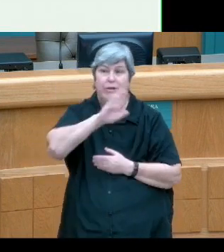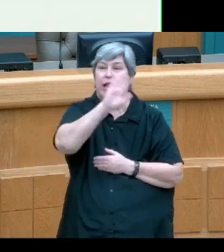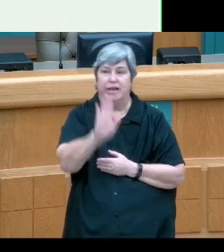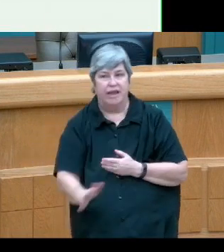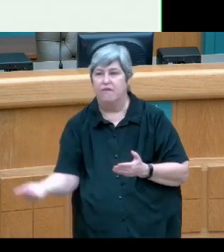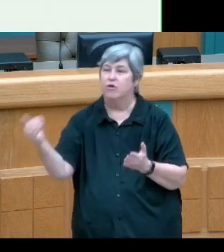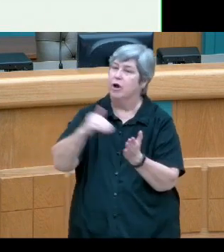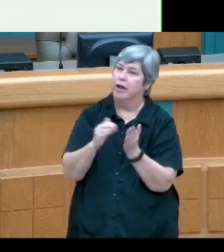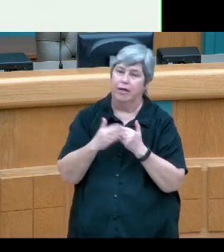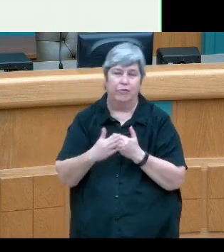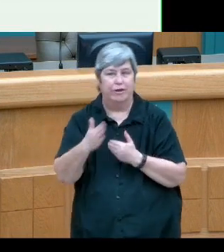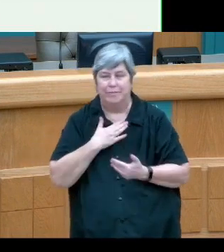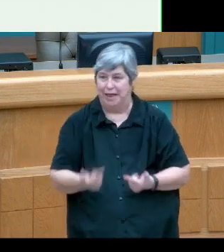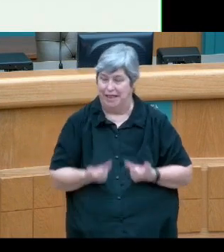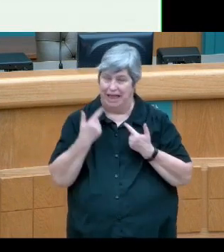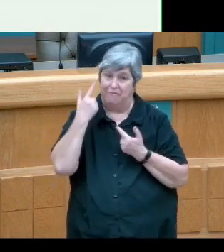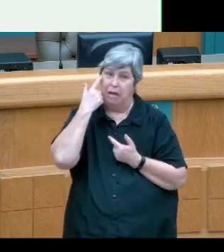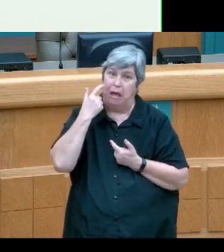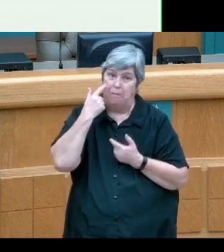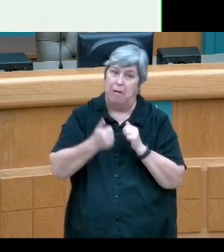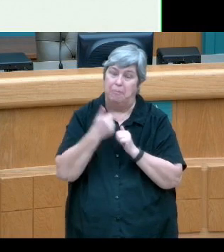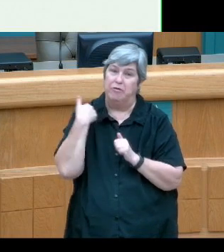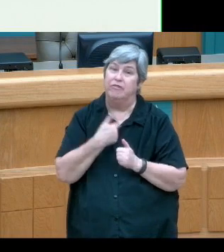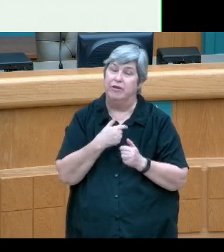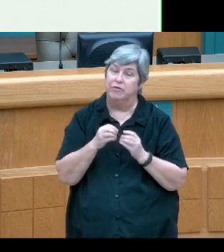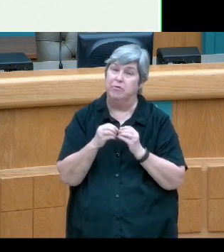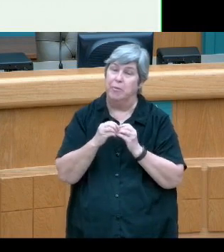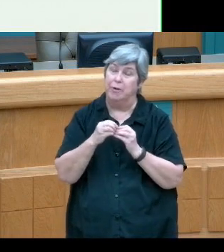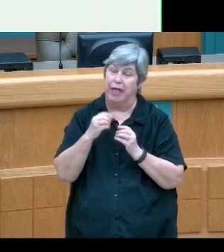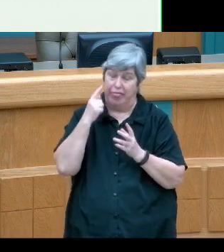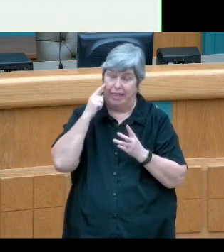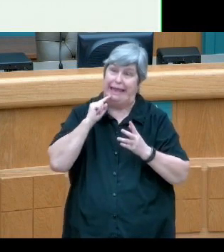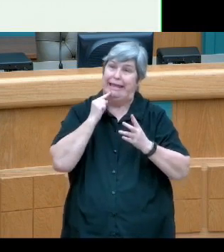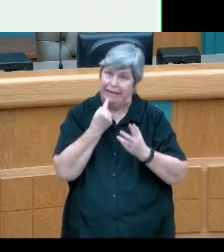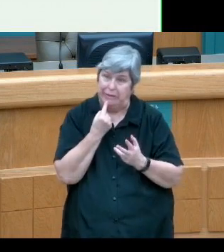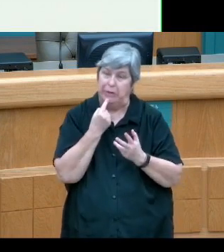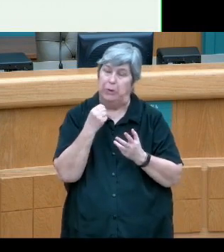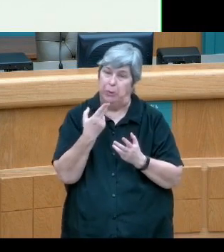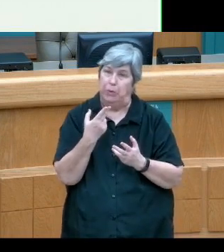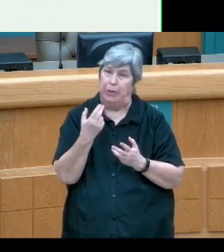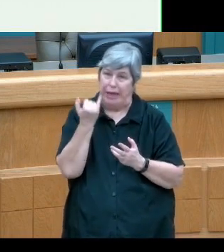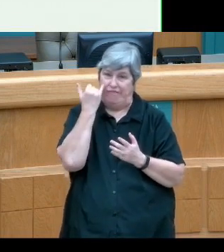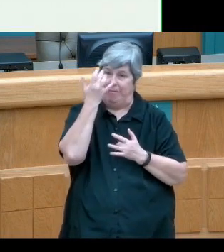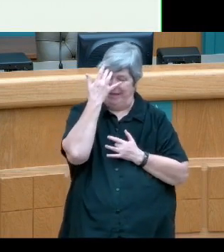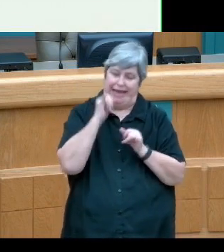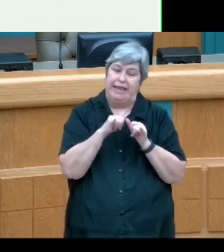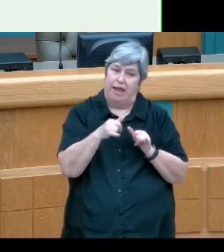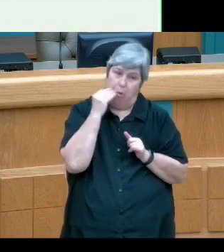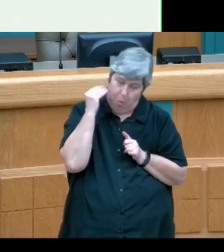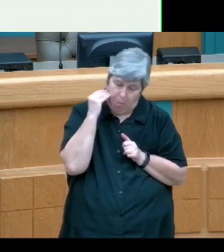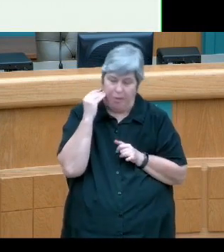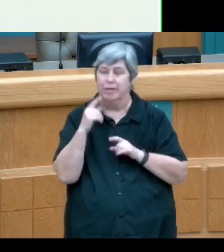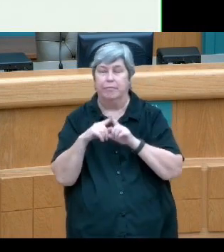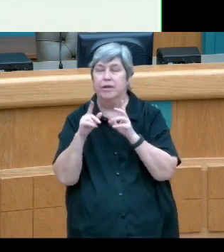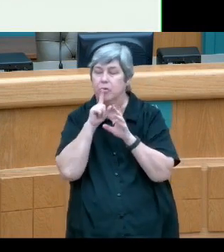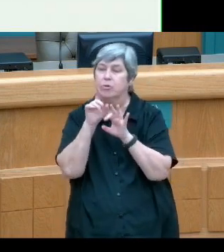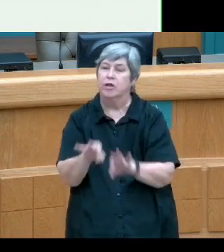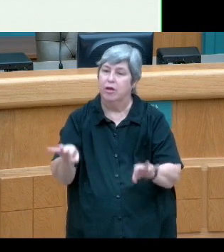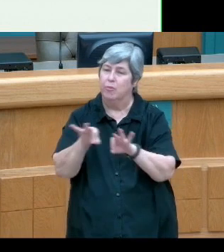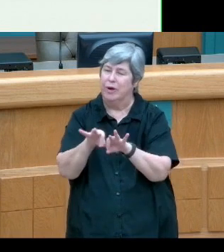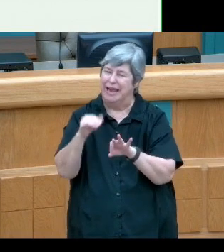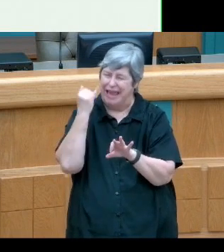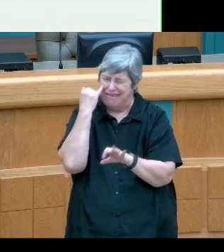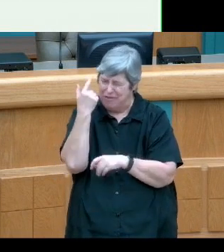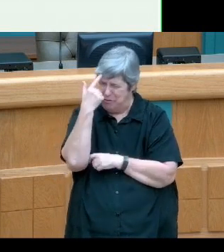again in the rest of my life, and I suspect that most of us are going to take it more seriously than we did in the past. It's so important that if you think